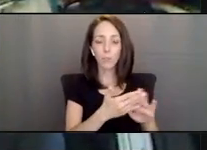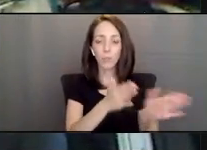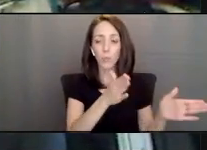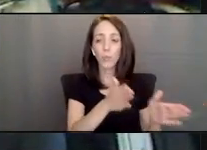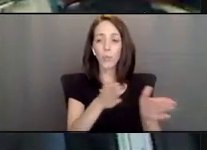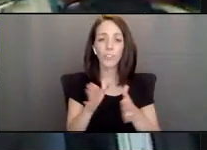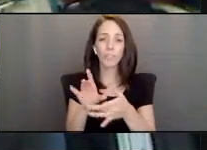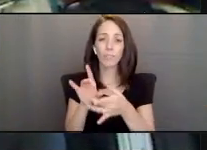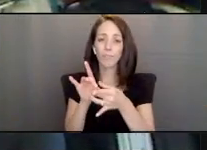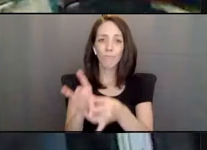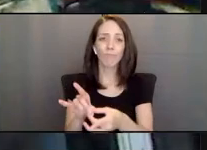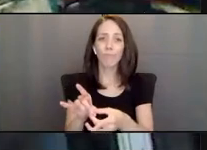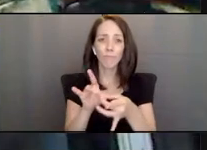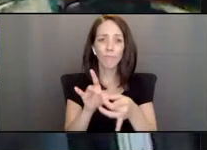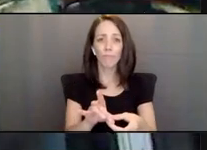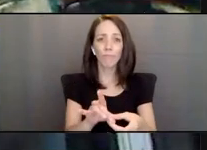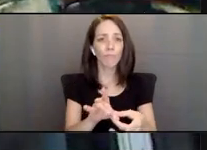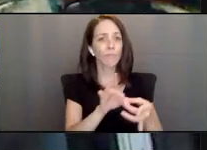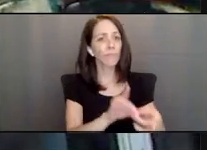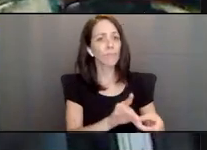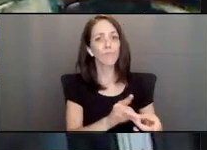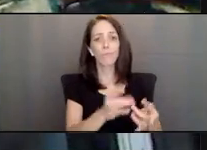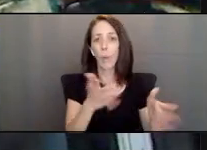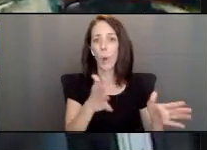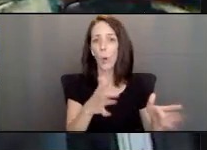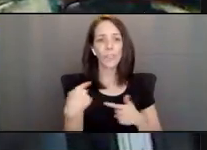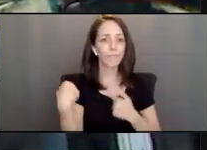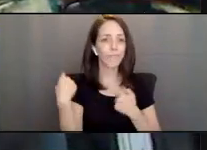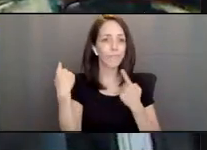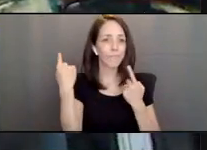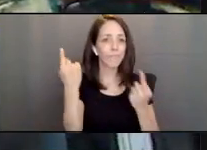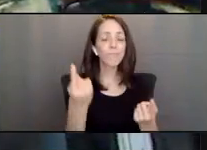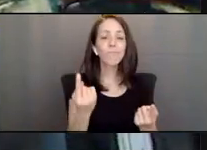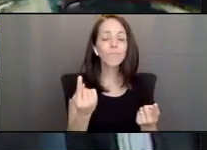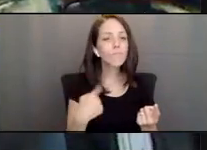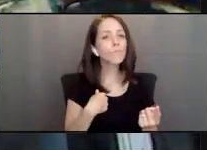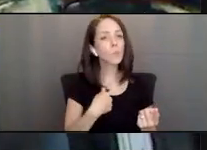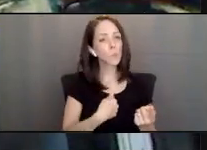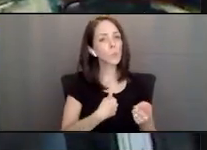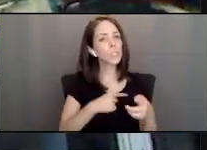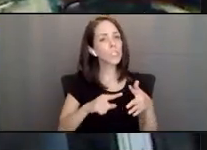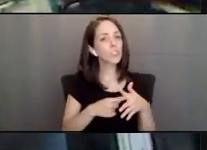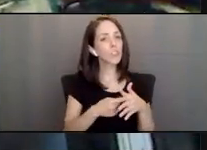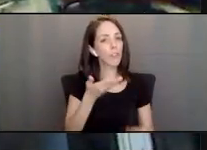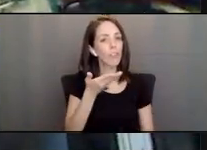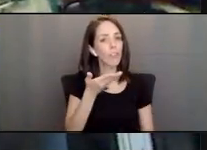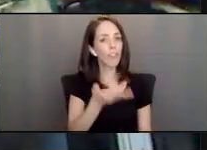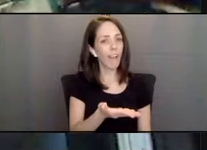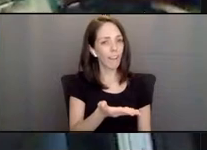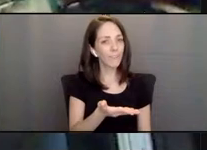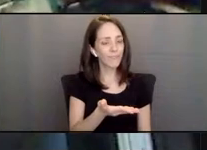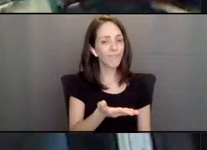we started with leveraging the existing relationships that have been there